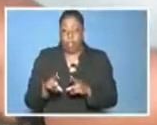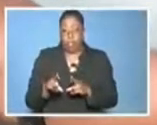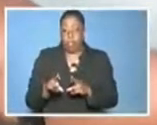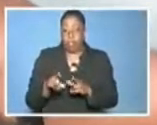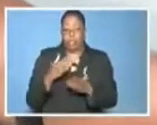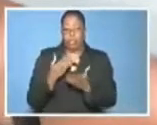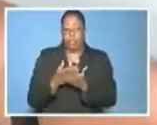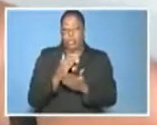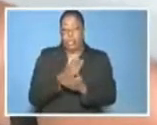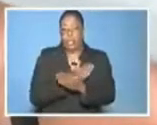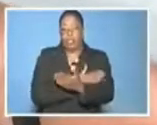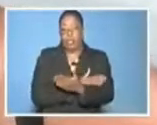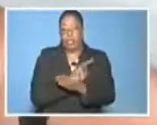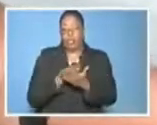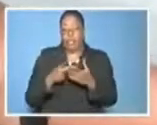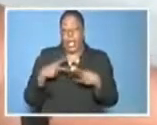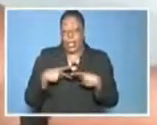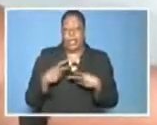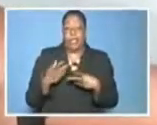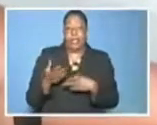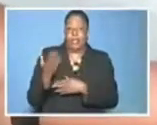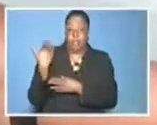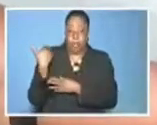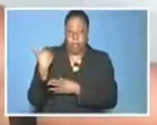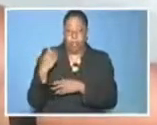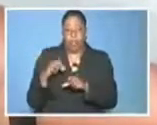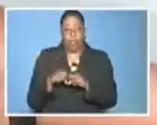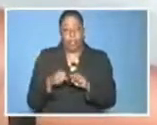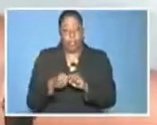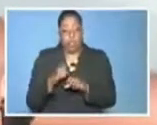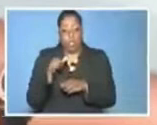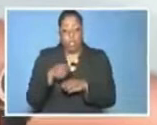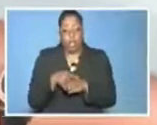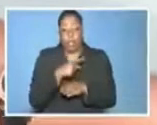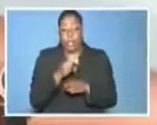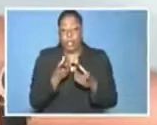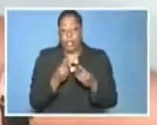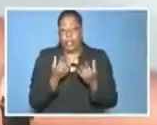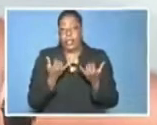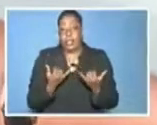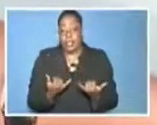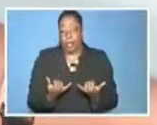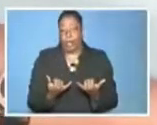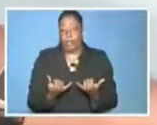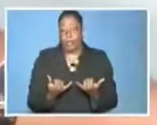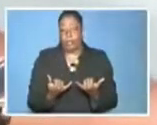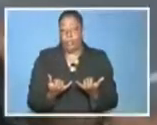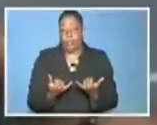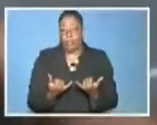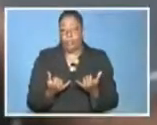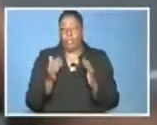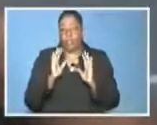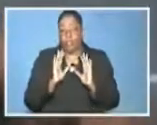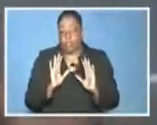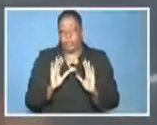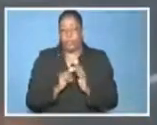vast improvement of what we had, the road we had before. And so the job they are doing right now is superb.